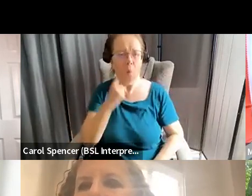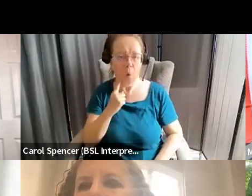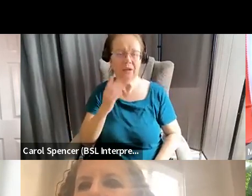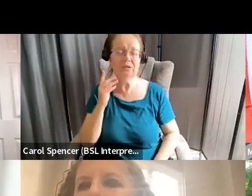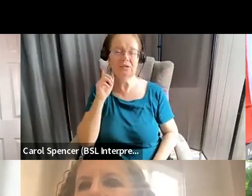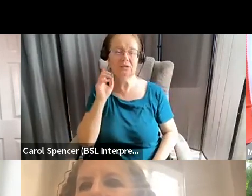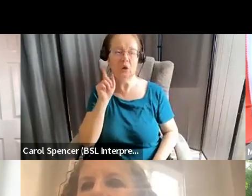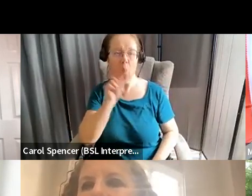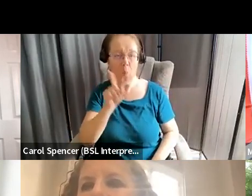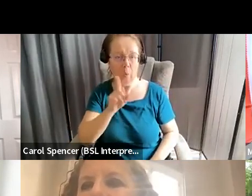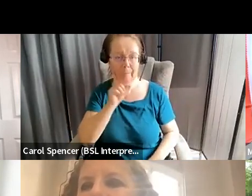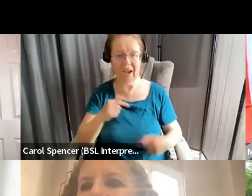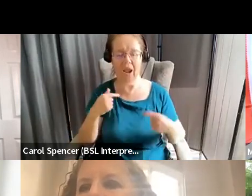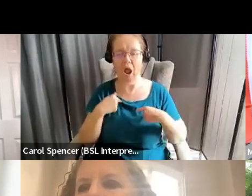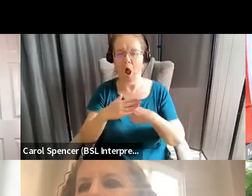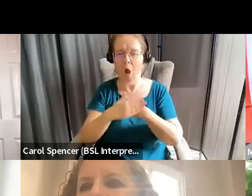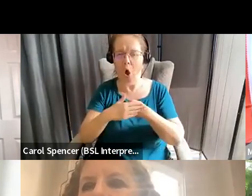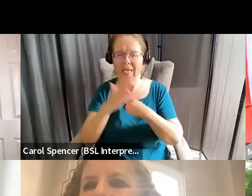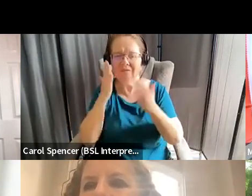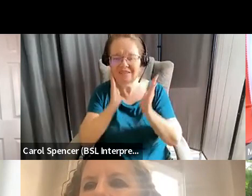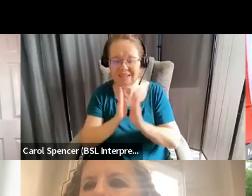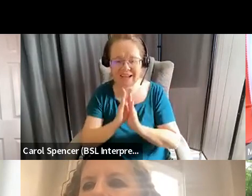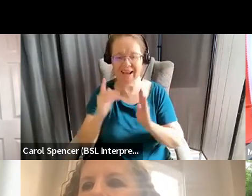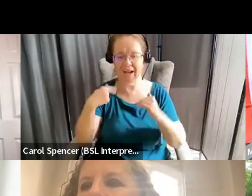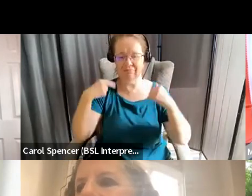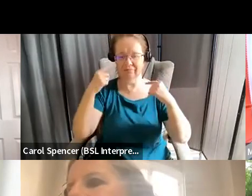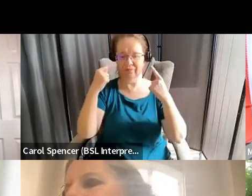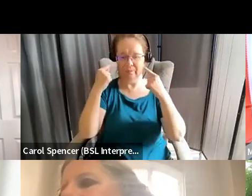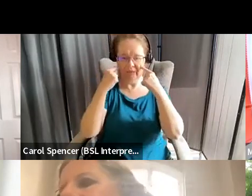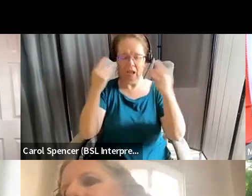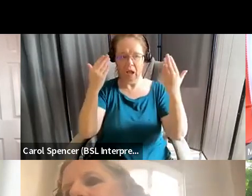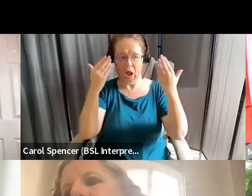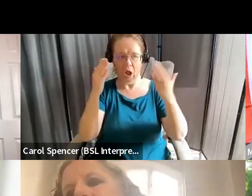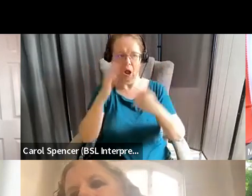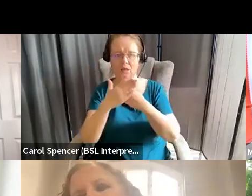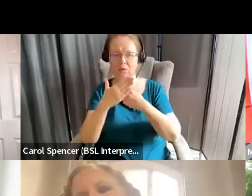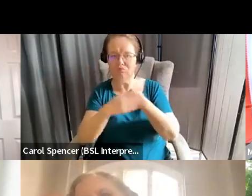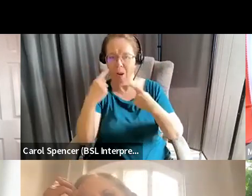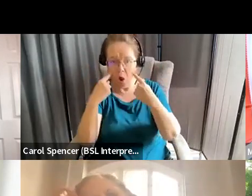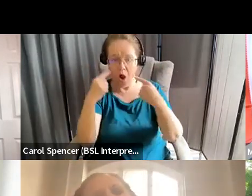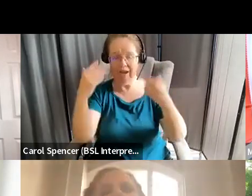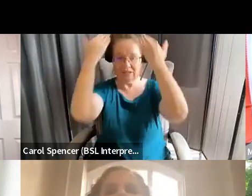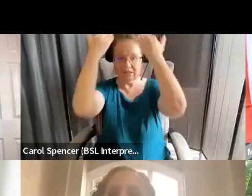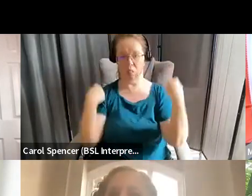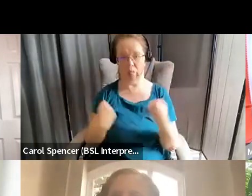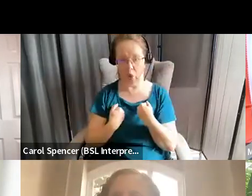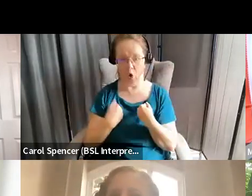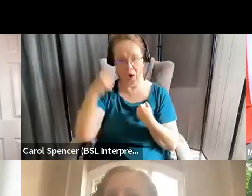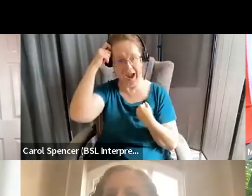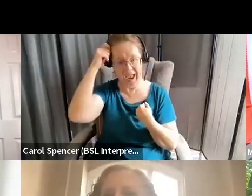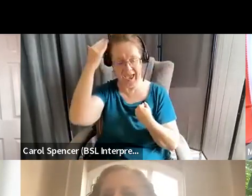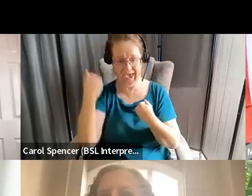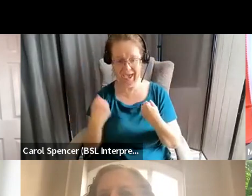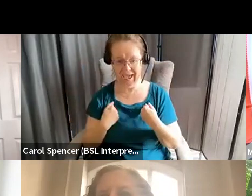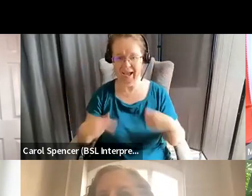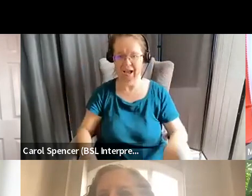olive skin, dark brown eyes, long straight dark brown hair, and I'm wearing a skinny